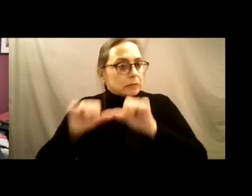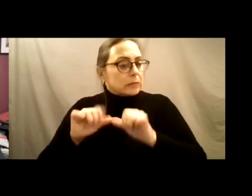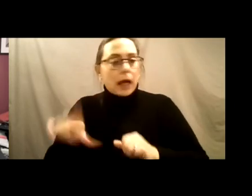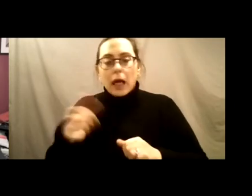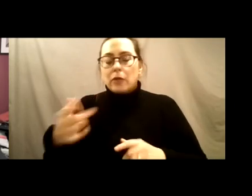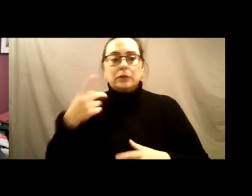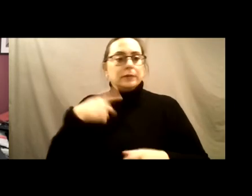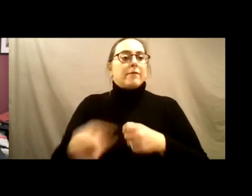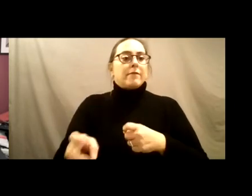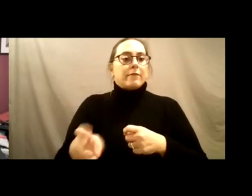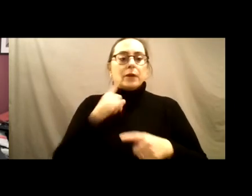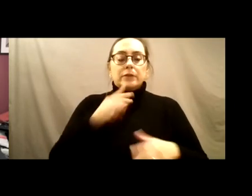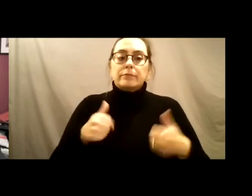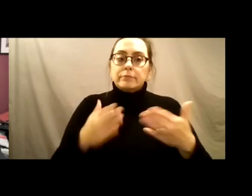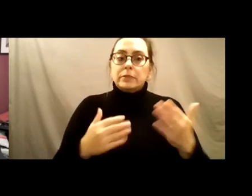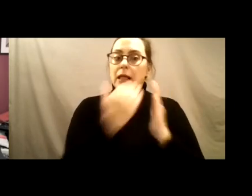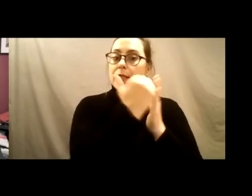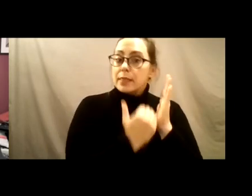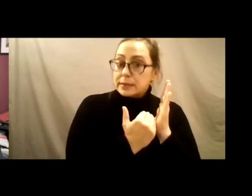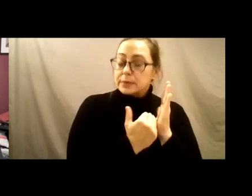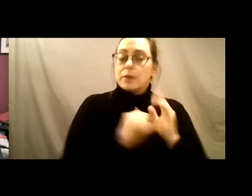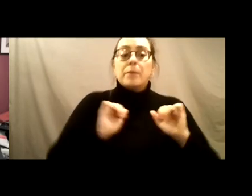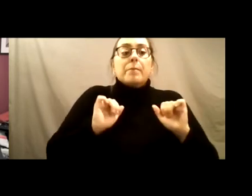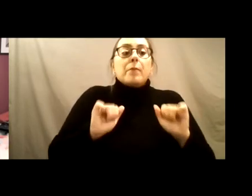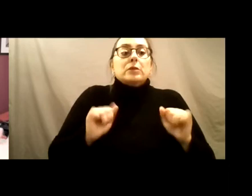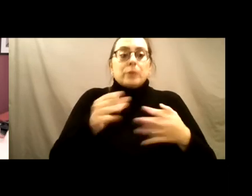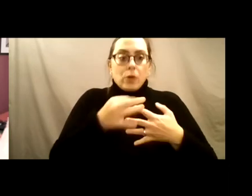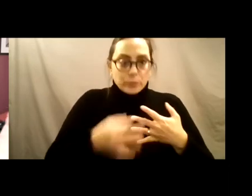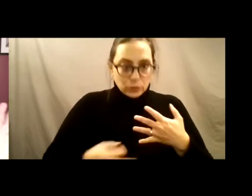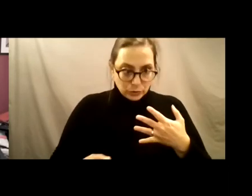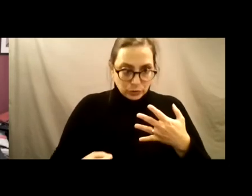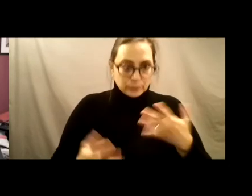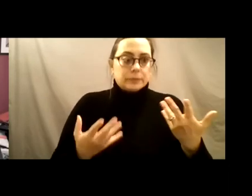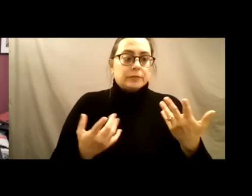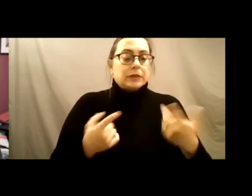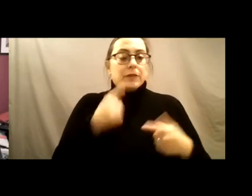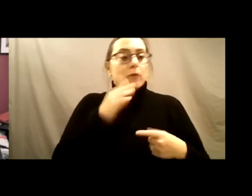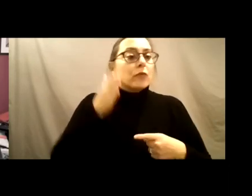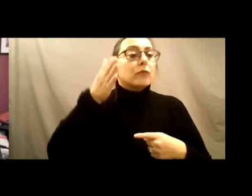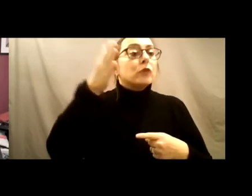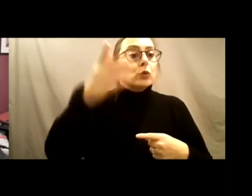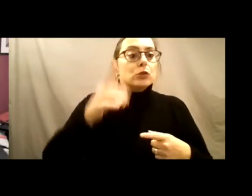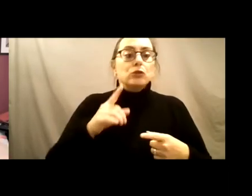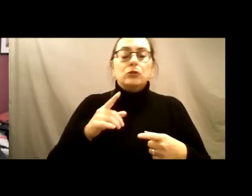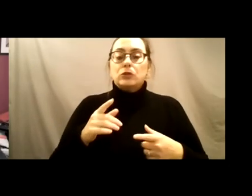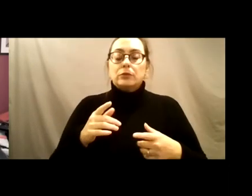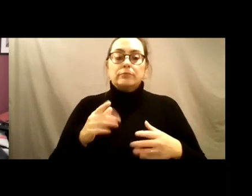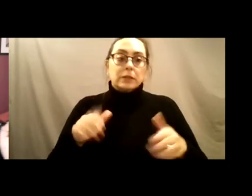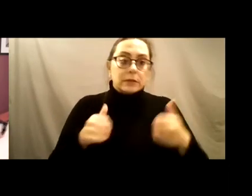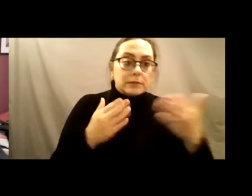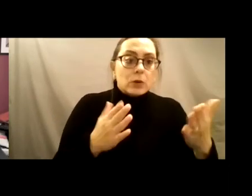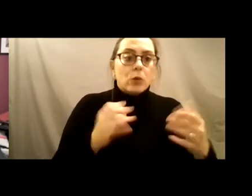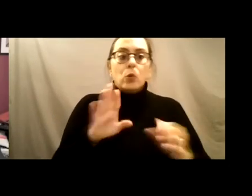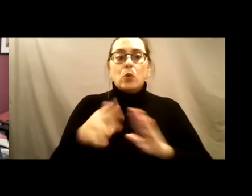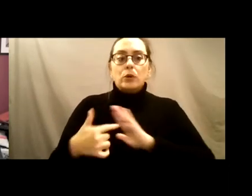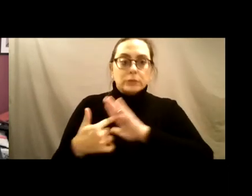I offer here a list of possible options. The below applies to your future calls for submissions, your exhibitions and